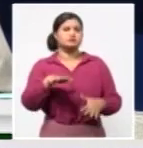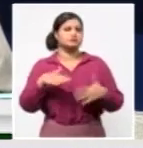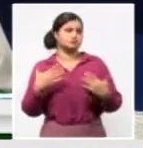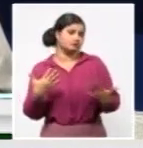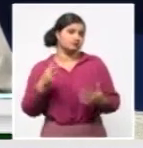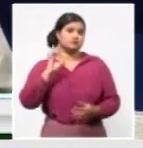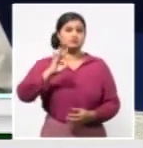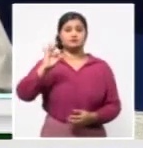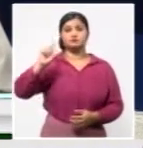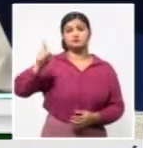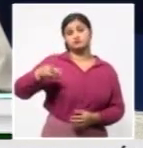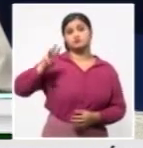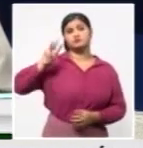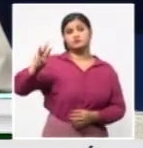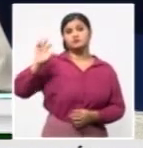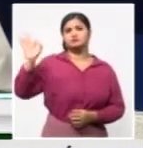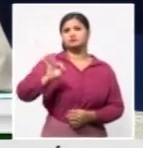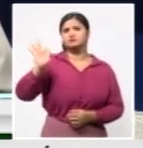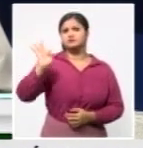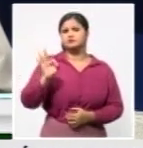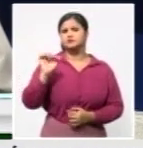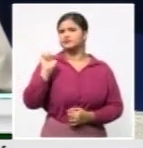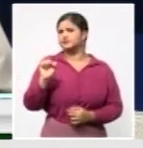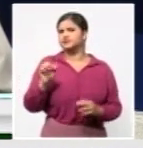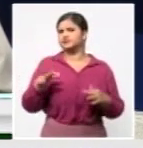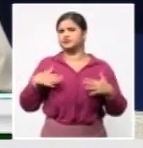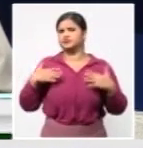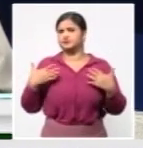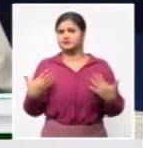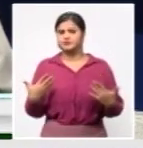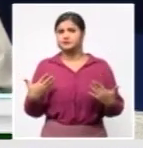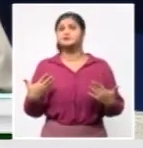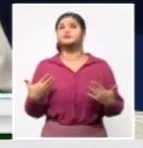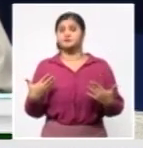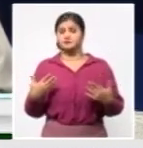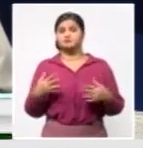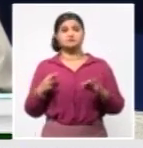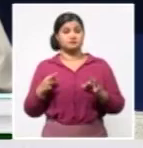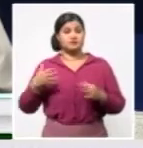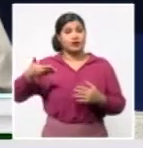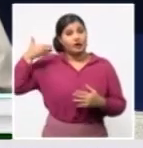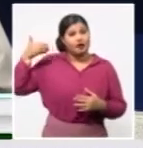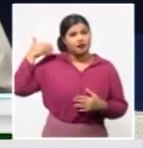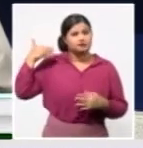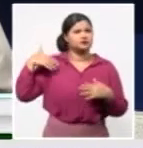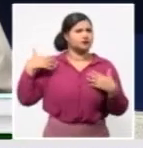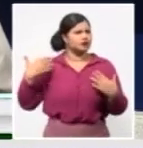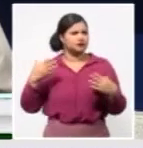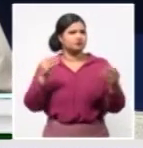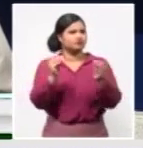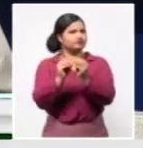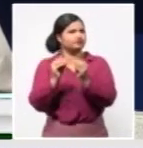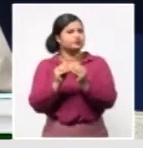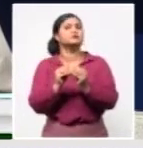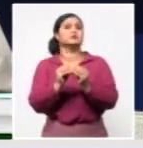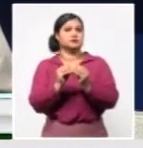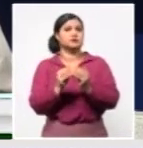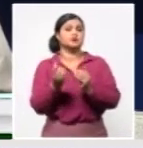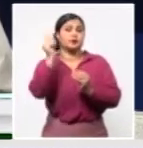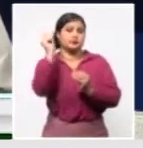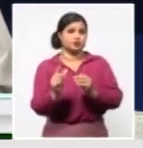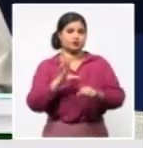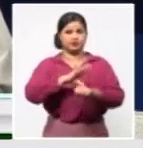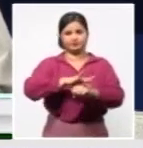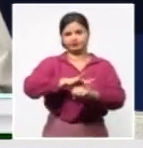in Cuba, 49.6% are female and 50.4% are male, a similar rate between both